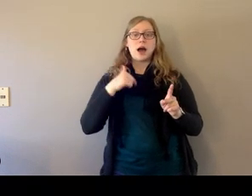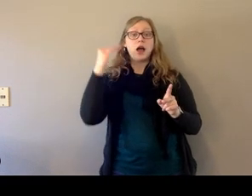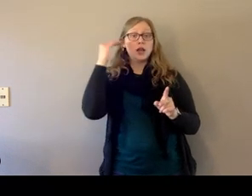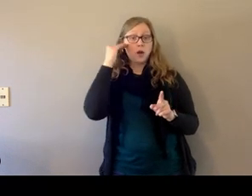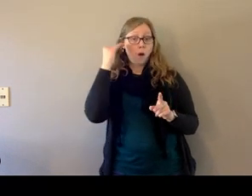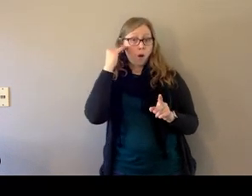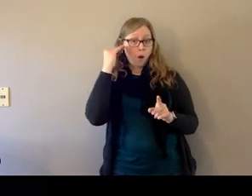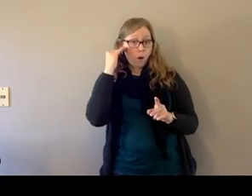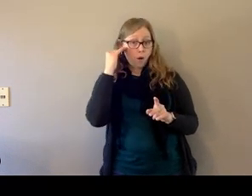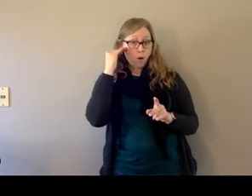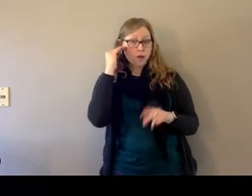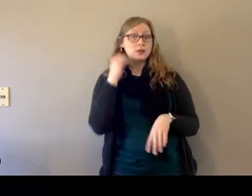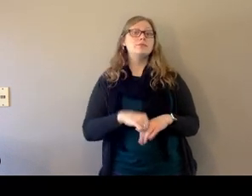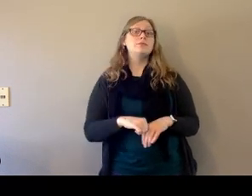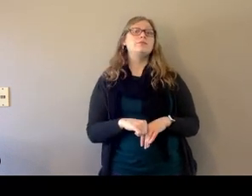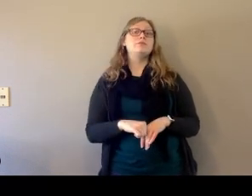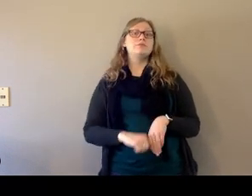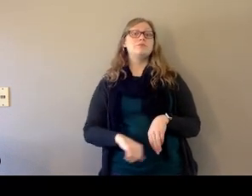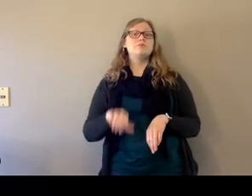that